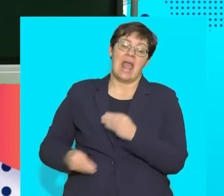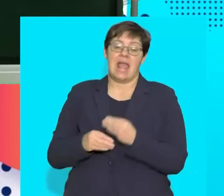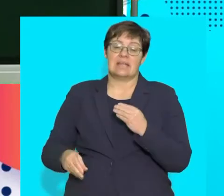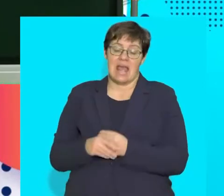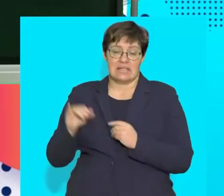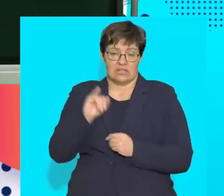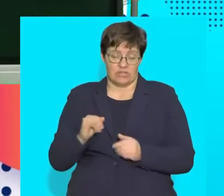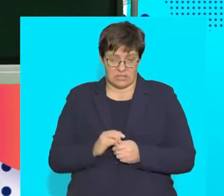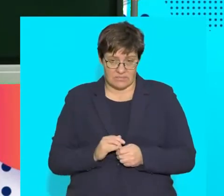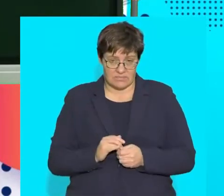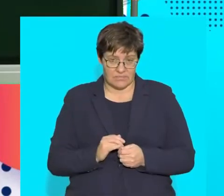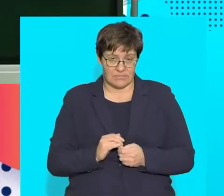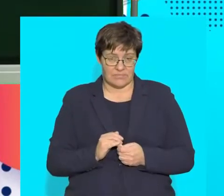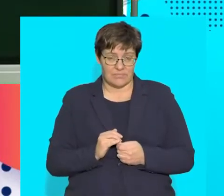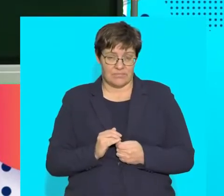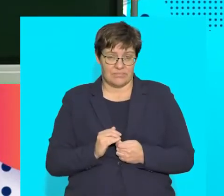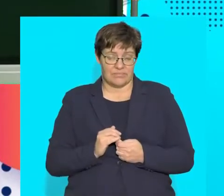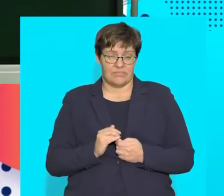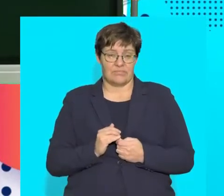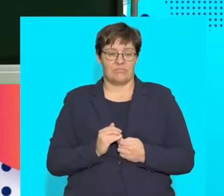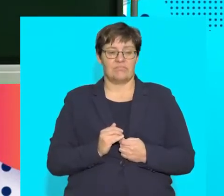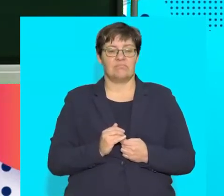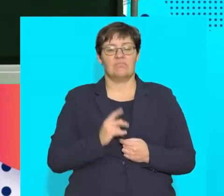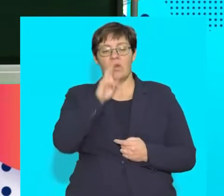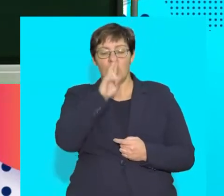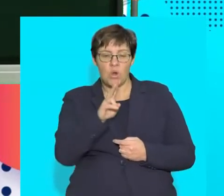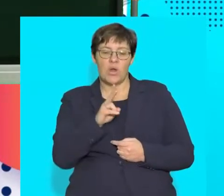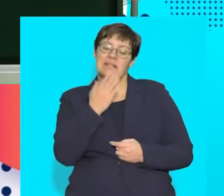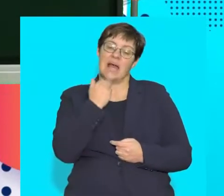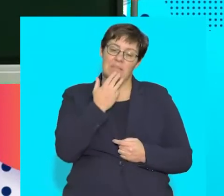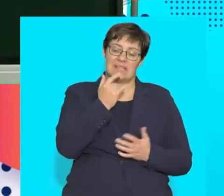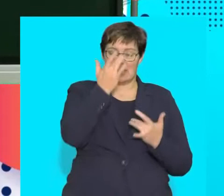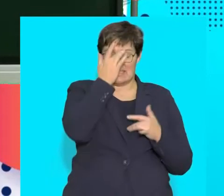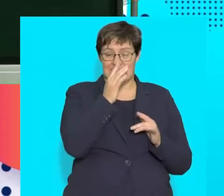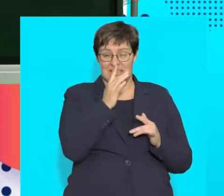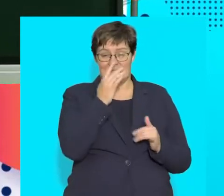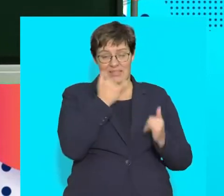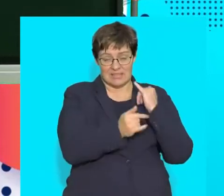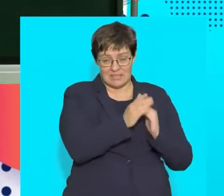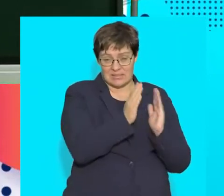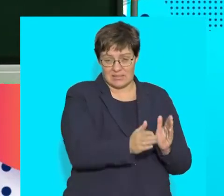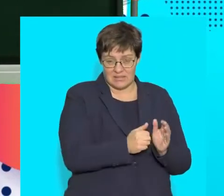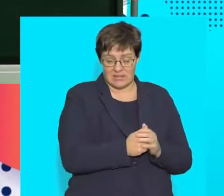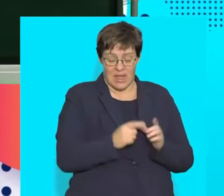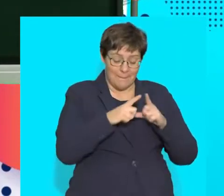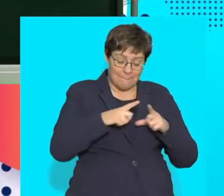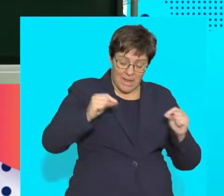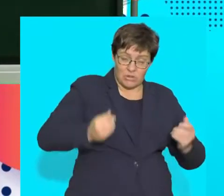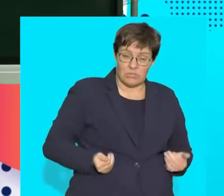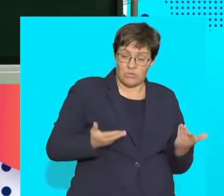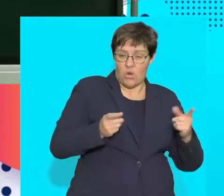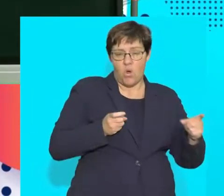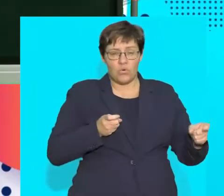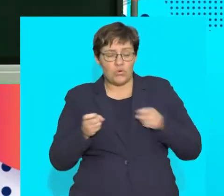having to produce insulin. Guys, we've looked at diabetes as a disorder where the pancreas cannot produce